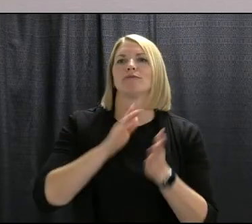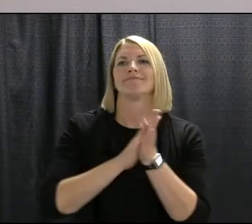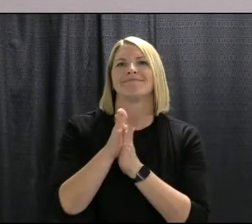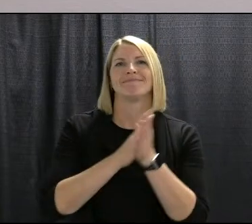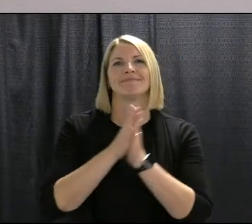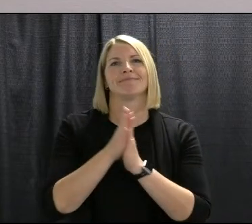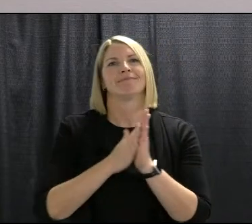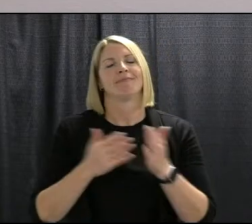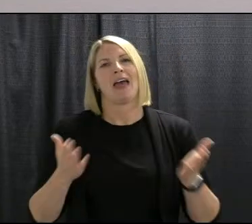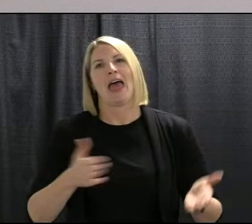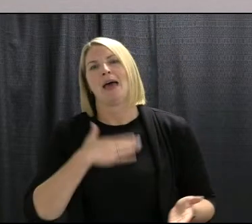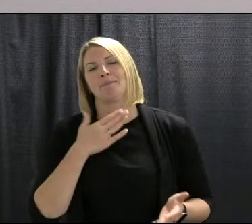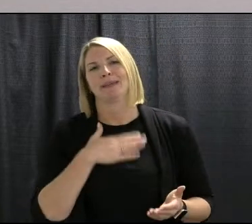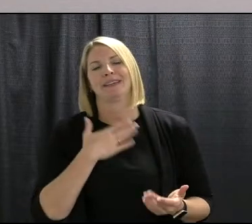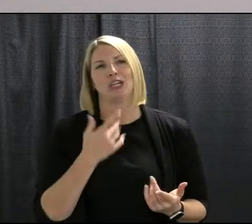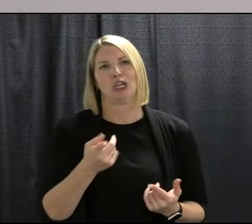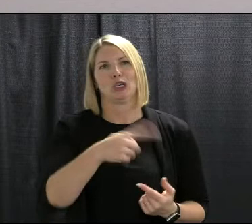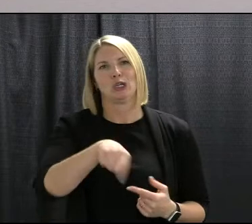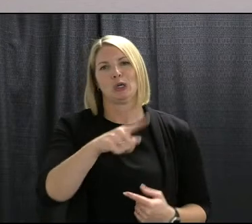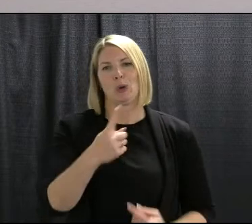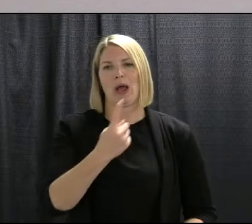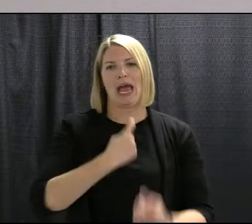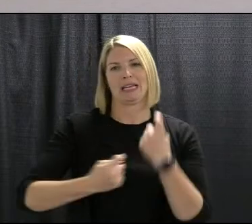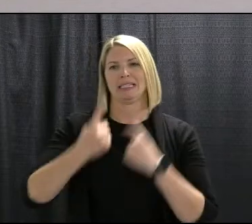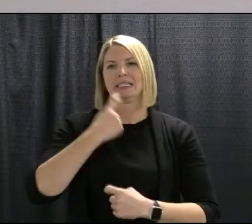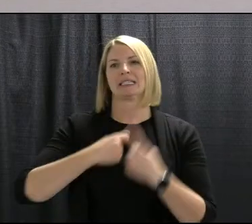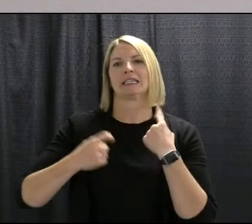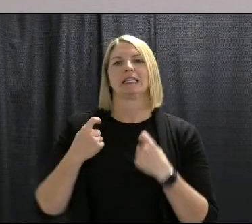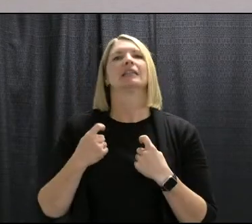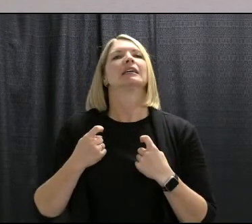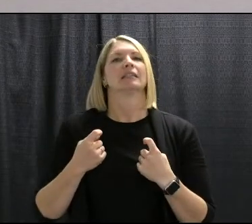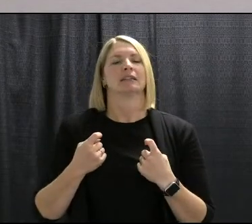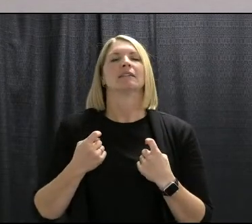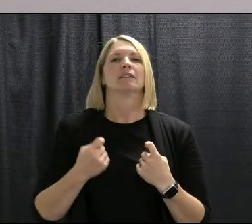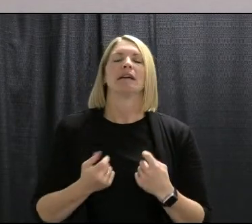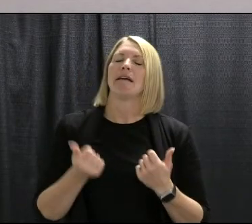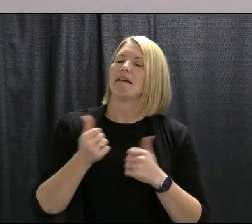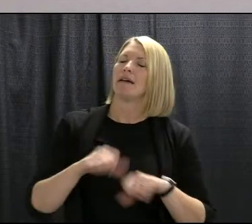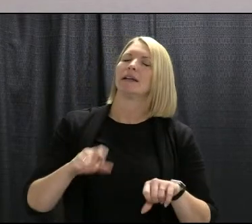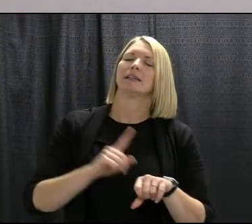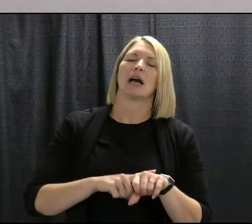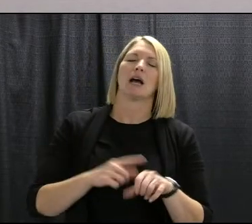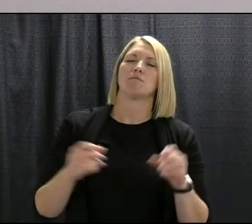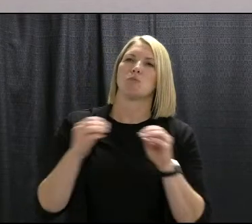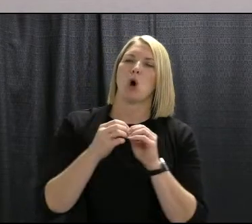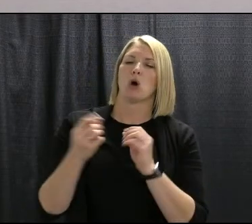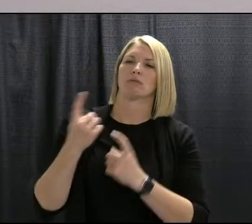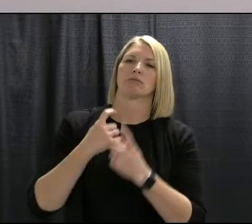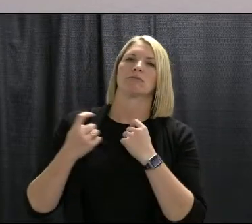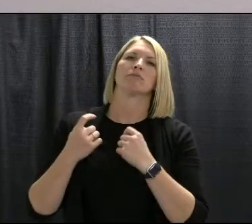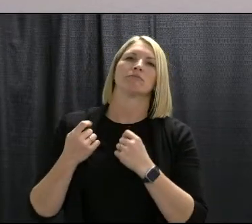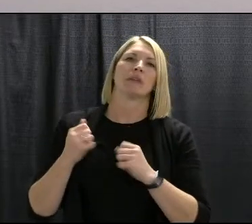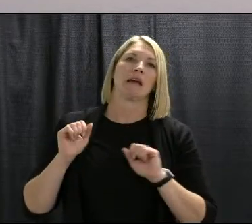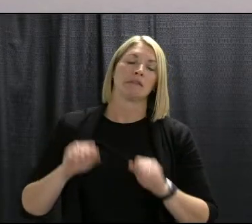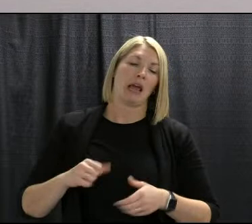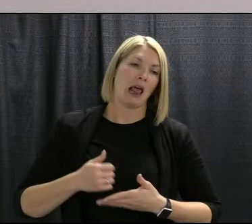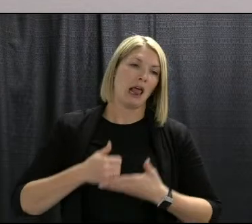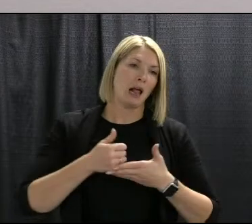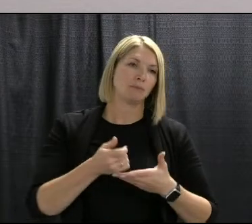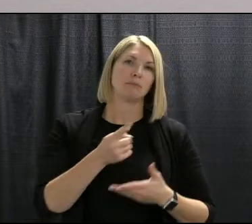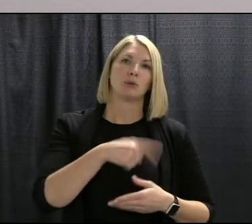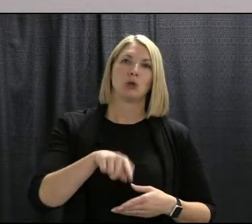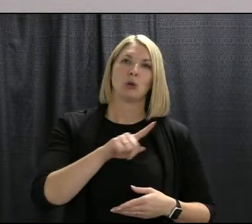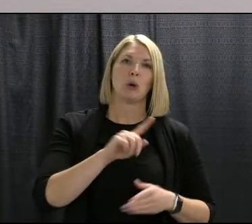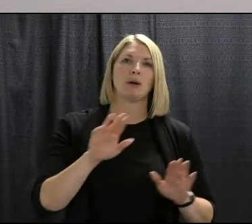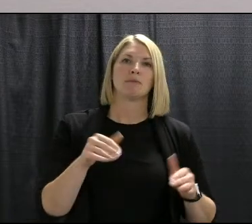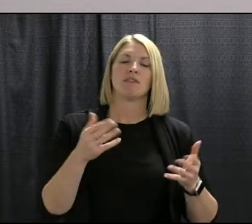inspiring, and you're doing a wonderful job with your journalistic duties. So again, and to certainly reach out anytime that we can ever, help you, provide you with information that